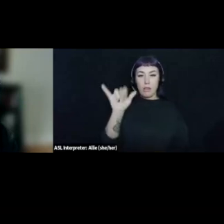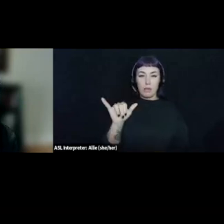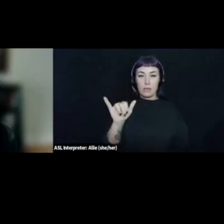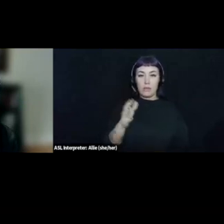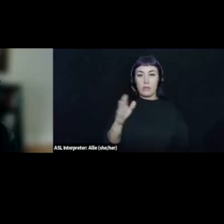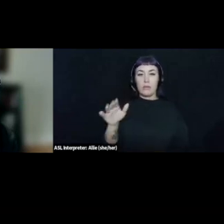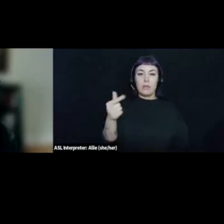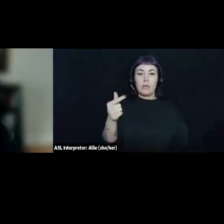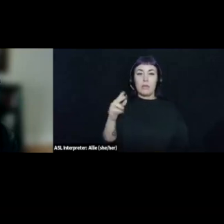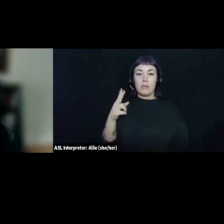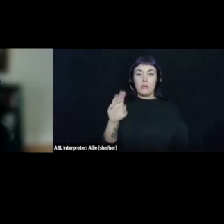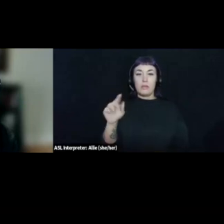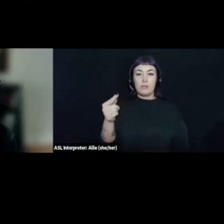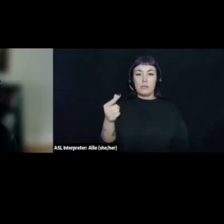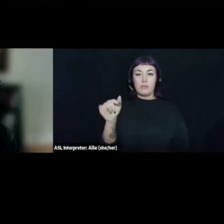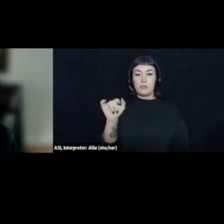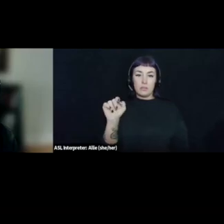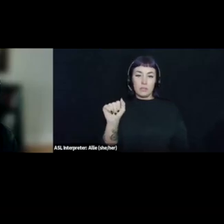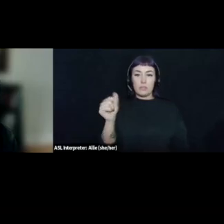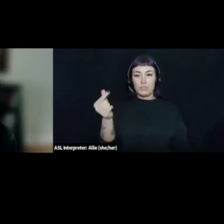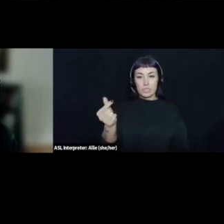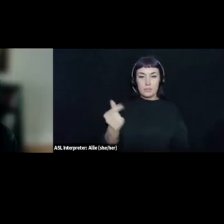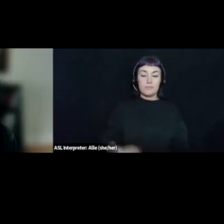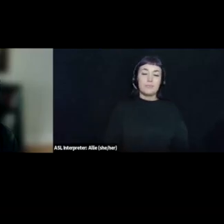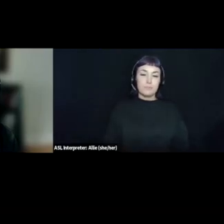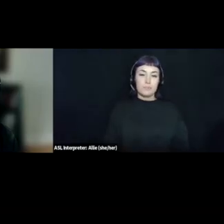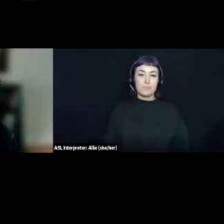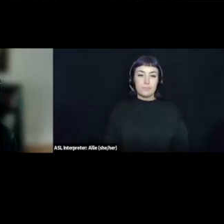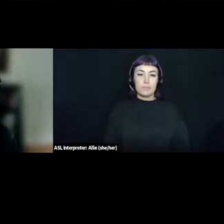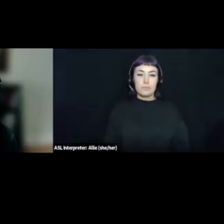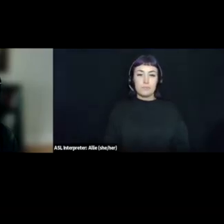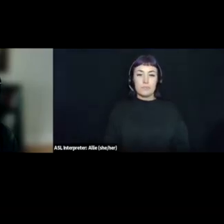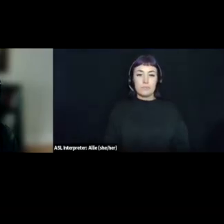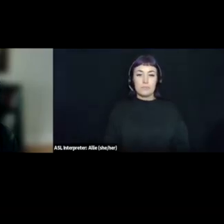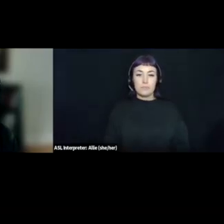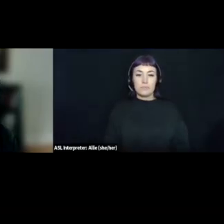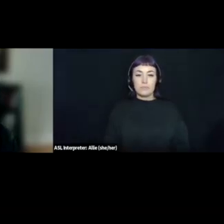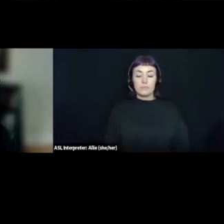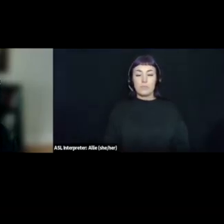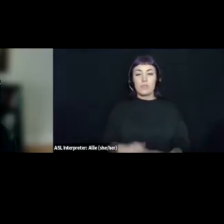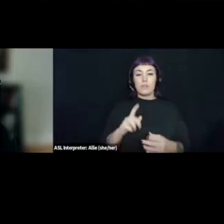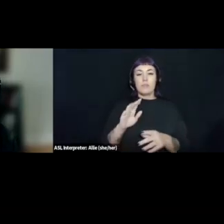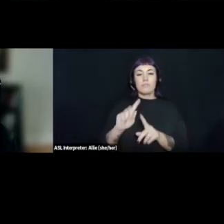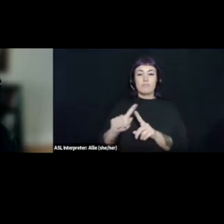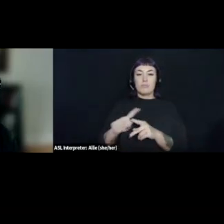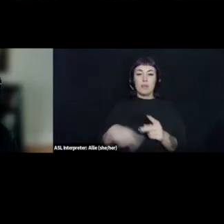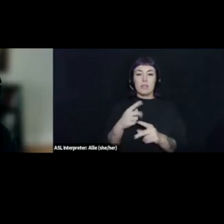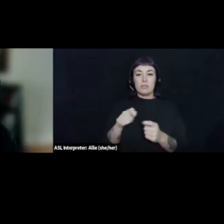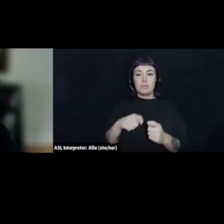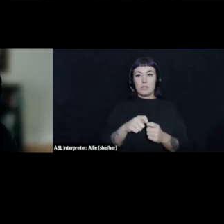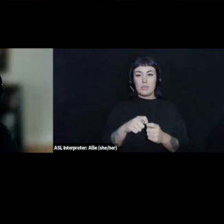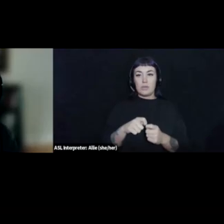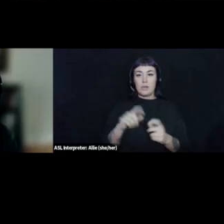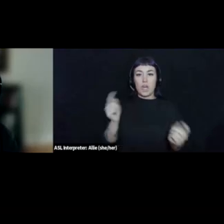Molly, and GHB, which people might call Gina or G. Now, there's all kinds of specific harm